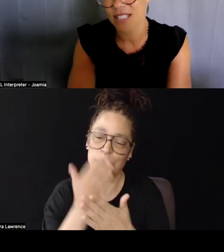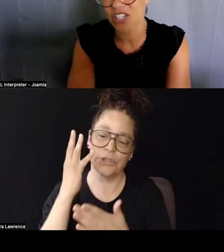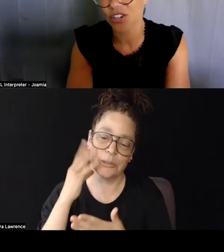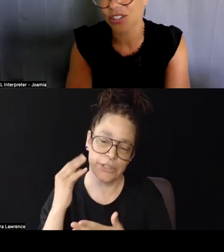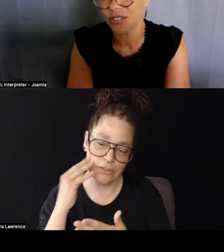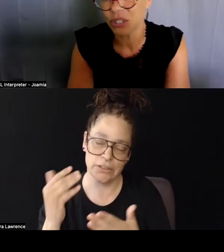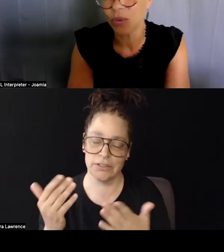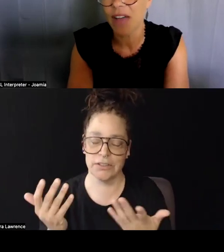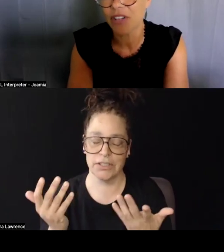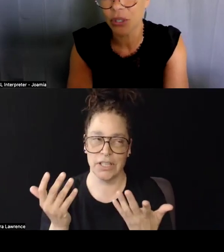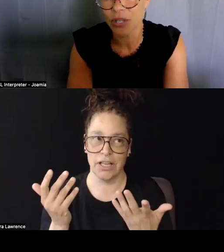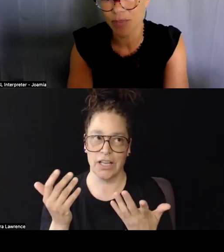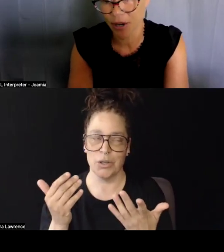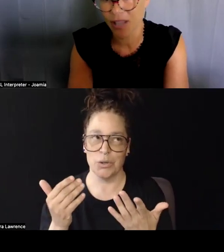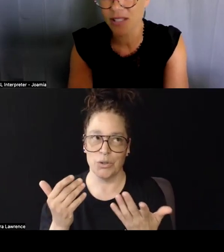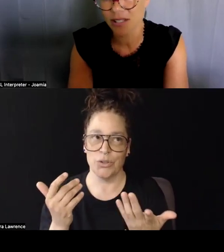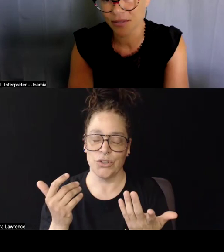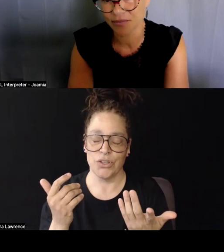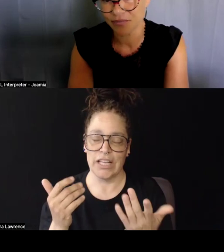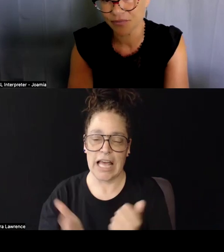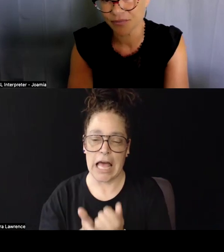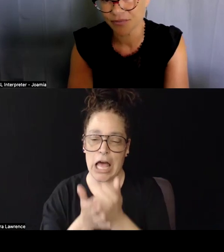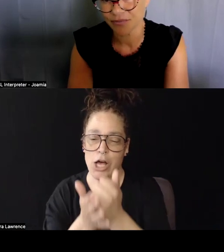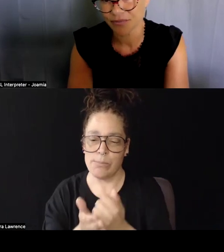As a teacher, you will have a new experience.